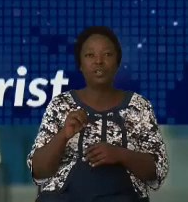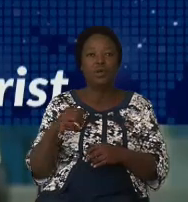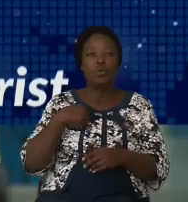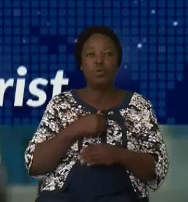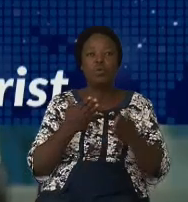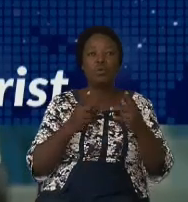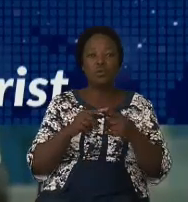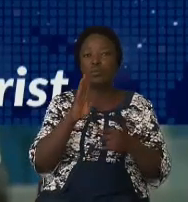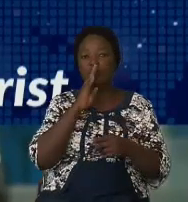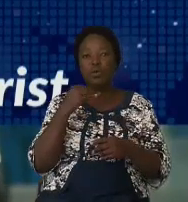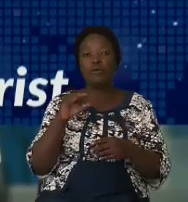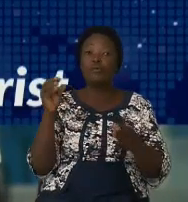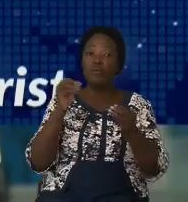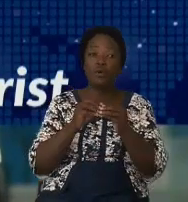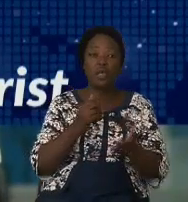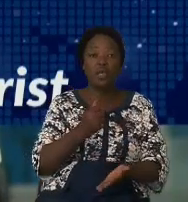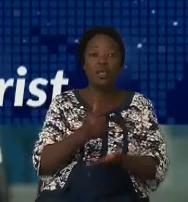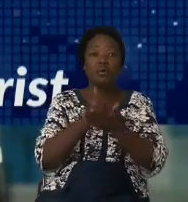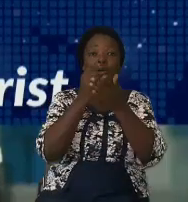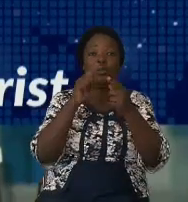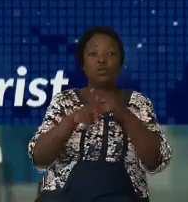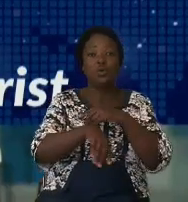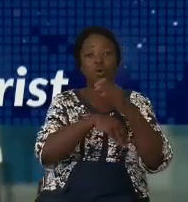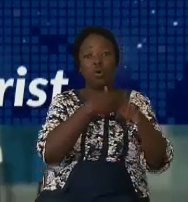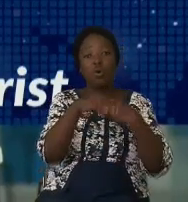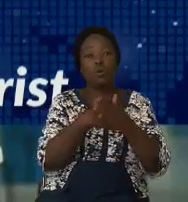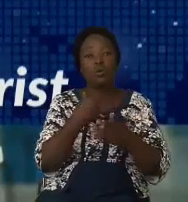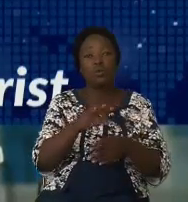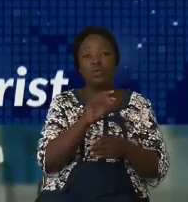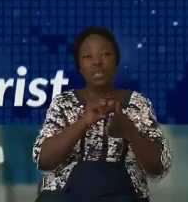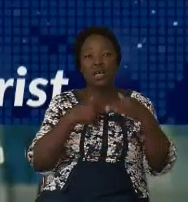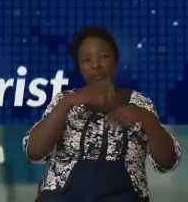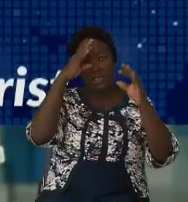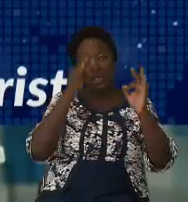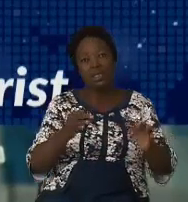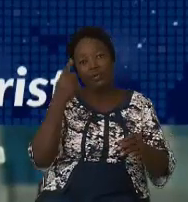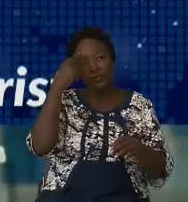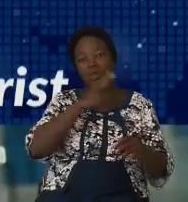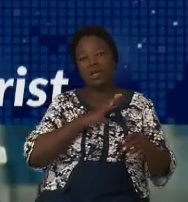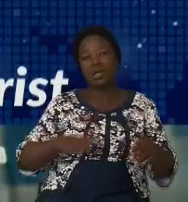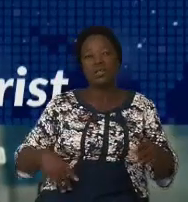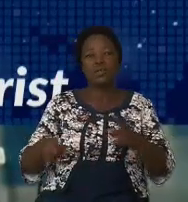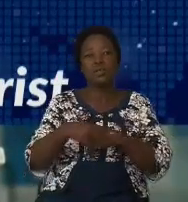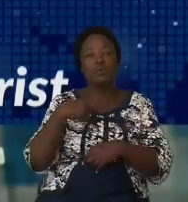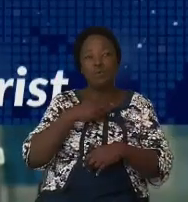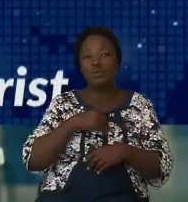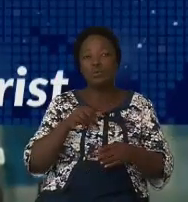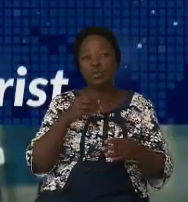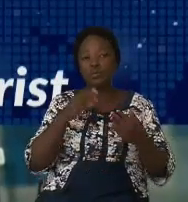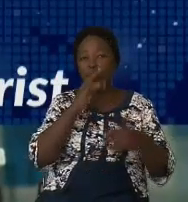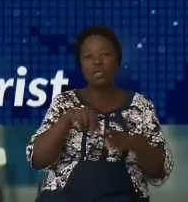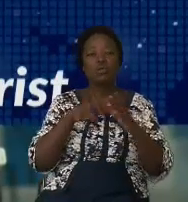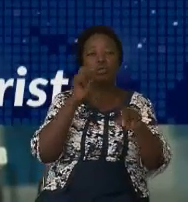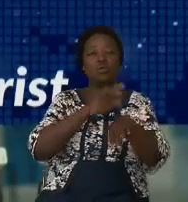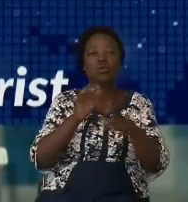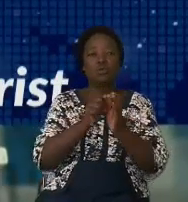Get in touch with the counselees. We want to be of more help to all of you that have decided for Christ today.